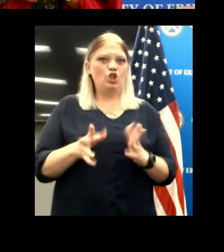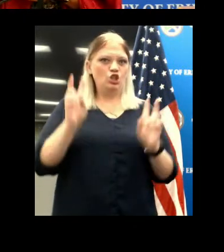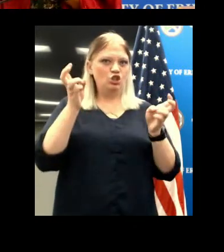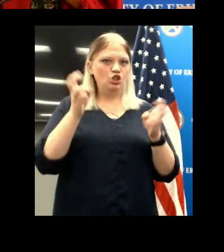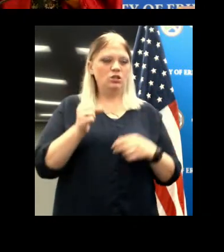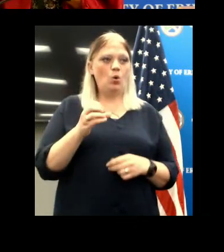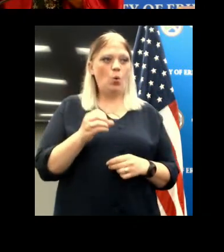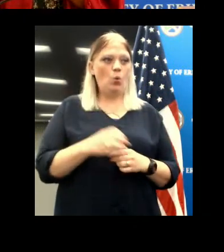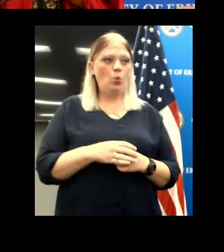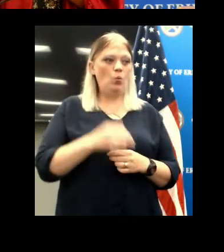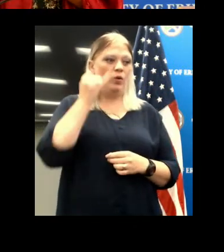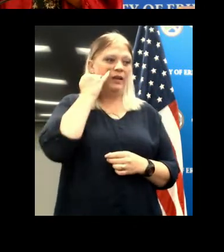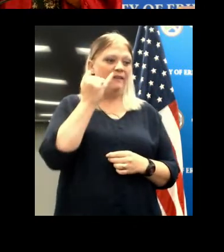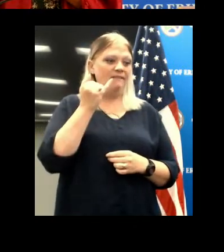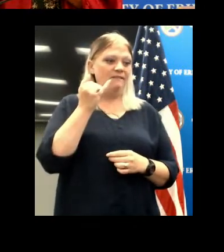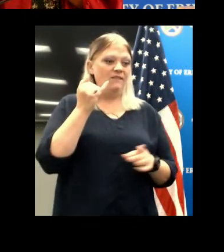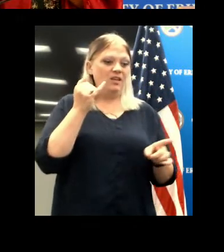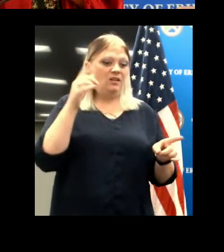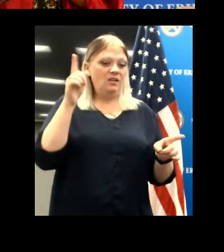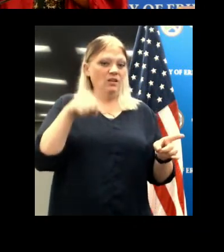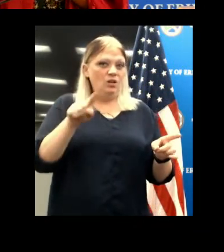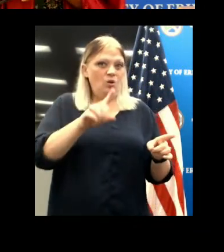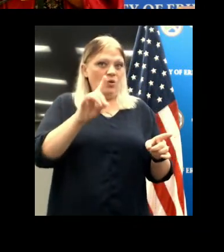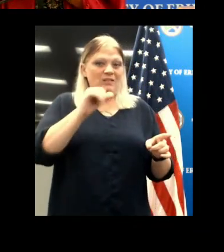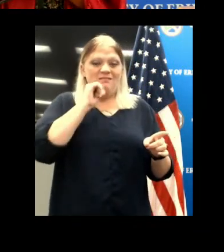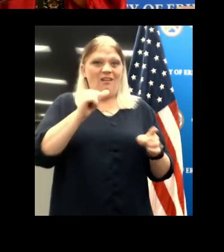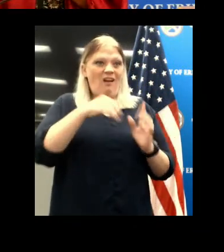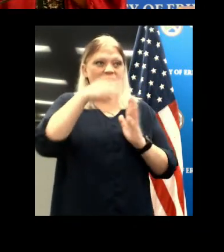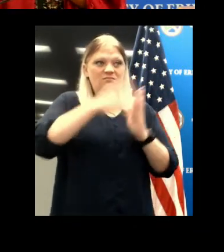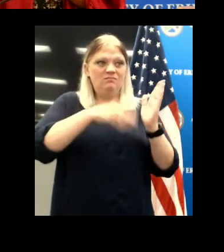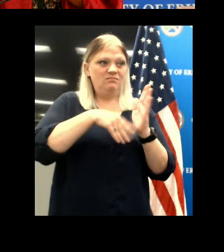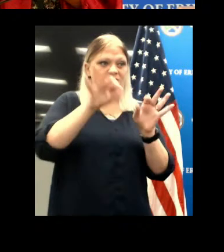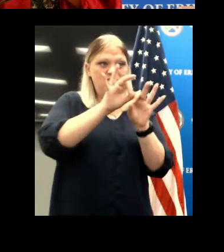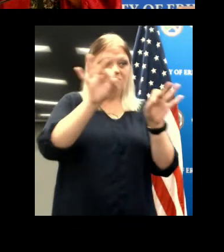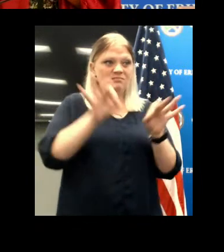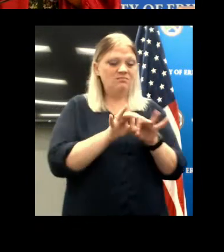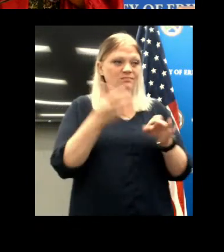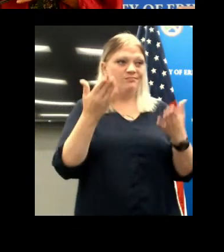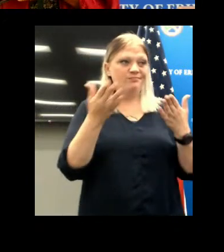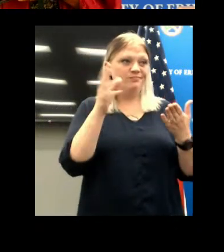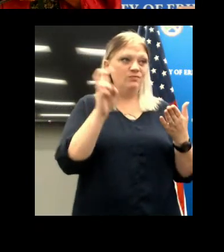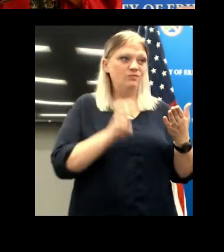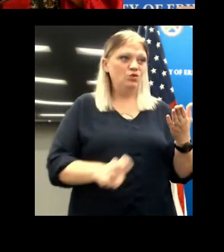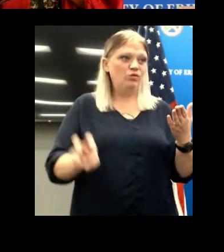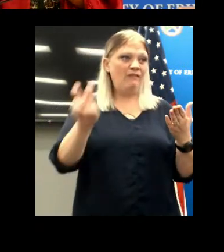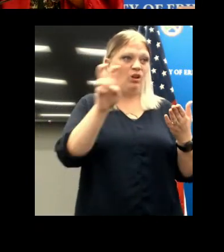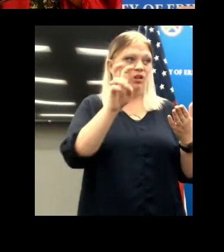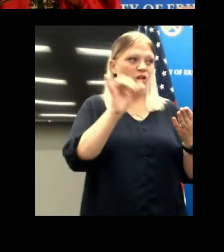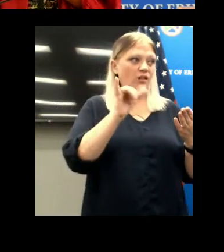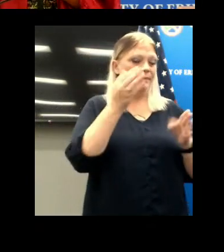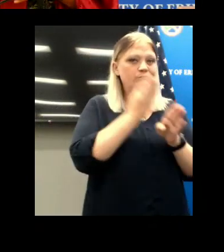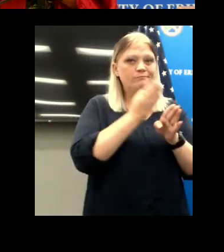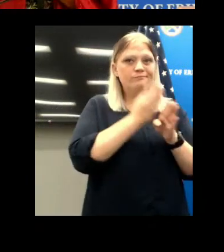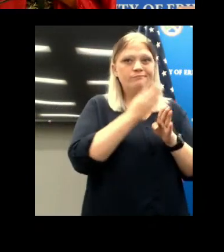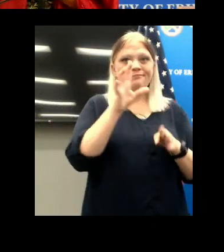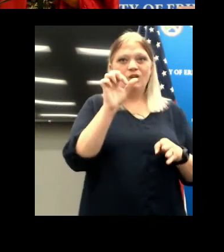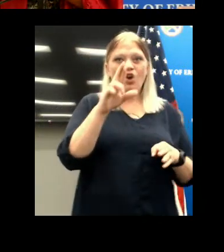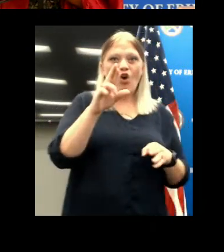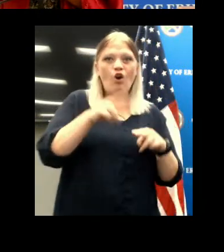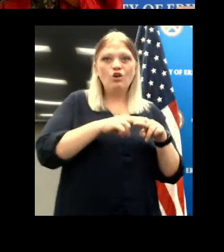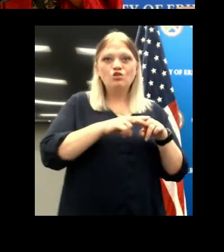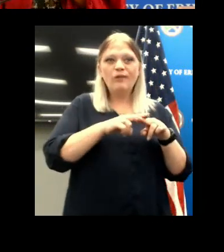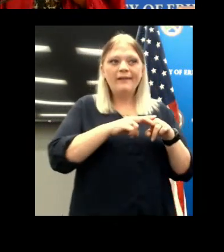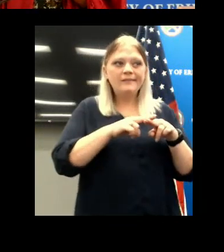So if you did not complete one of these forms, say you were traveled by like bus or car or